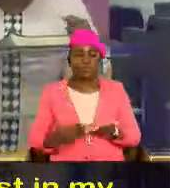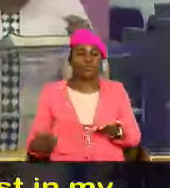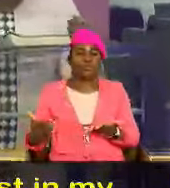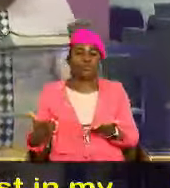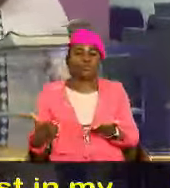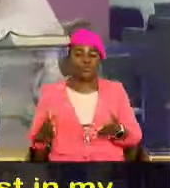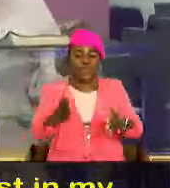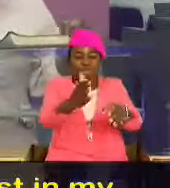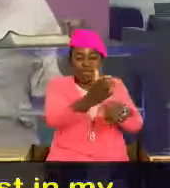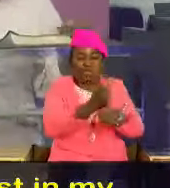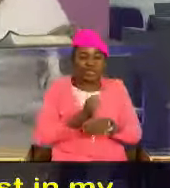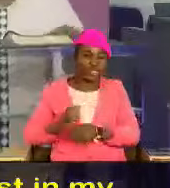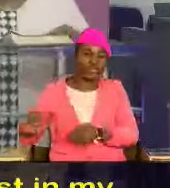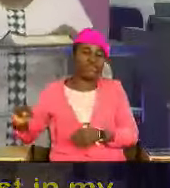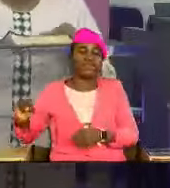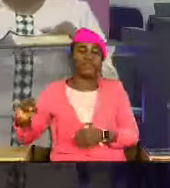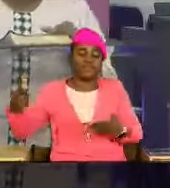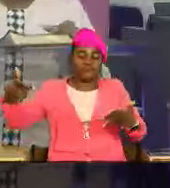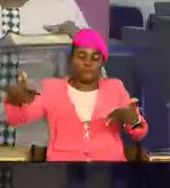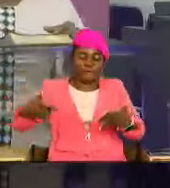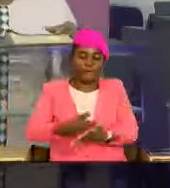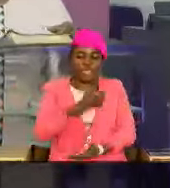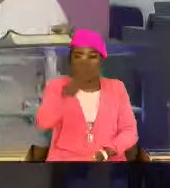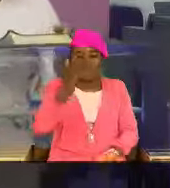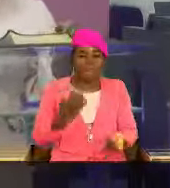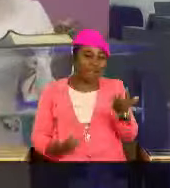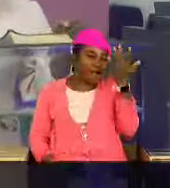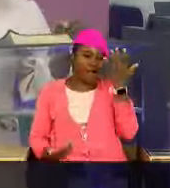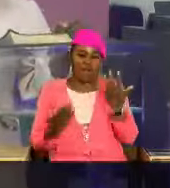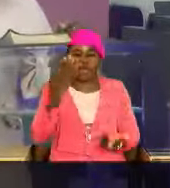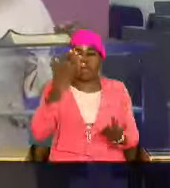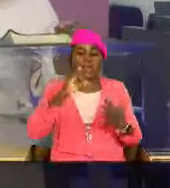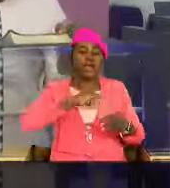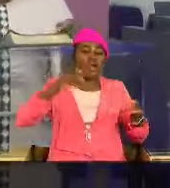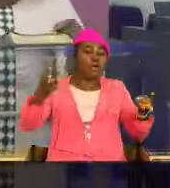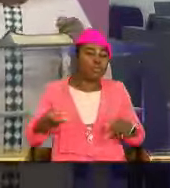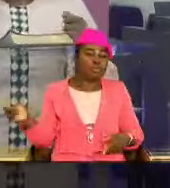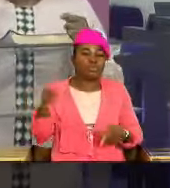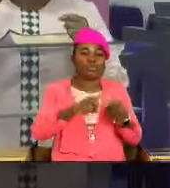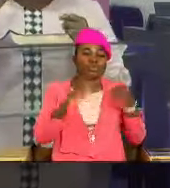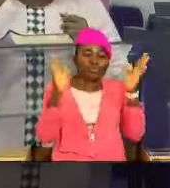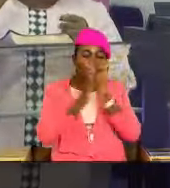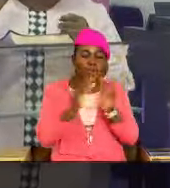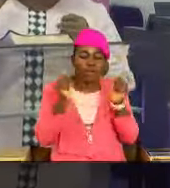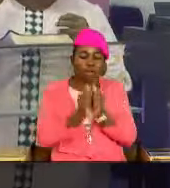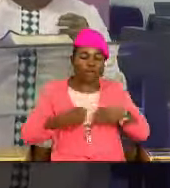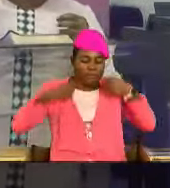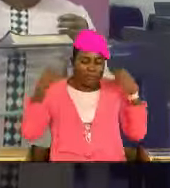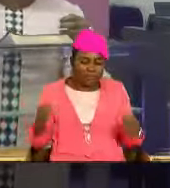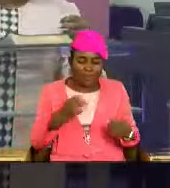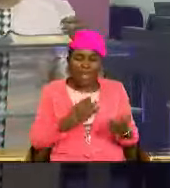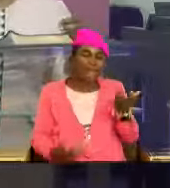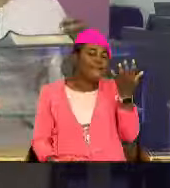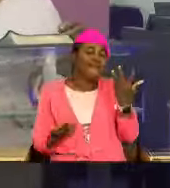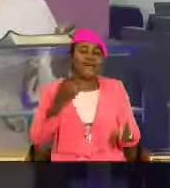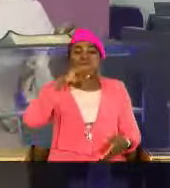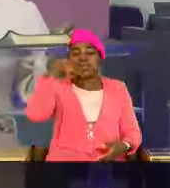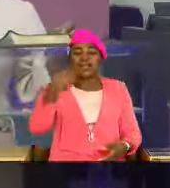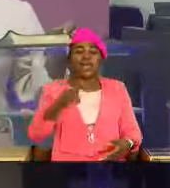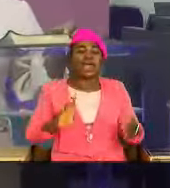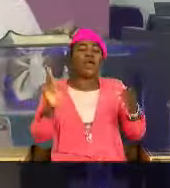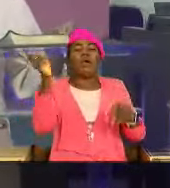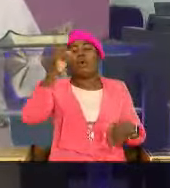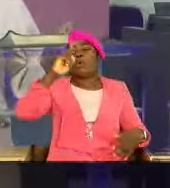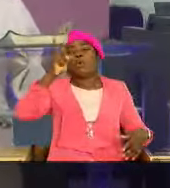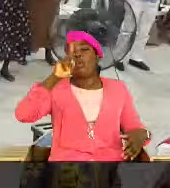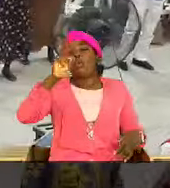Fresh Fire I want you to pray this prayer with power and fire say where is the Lord